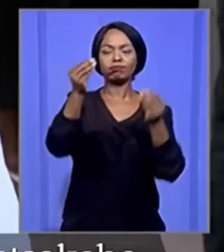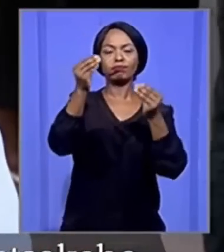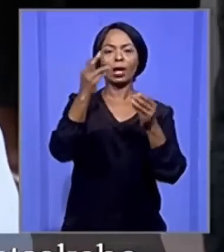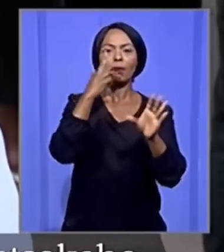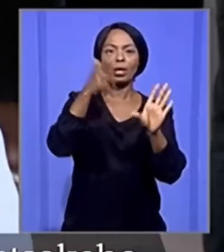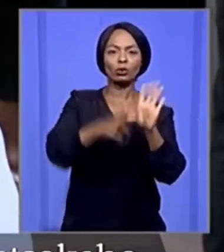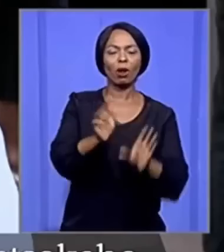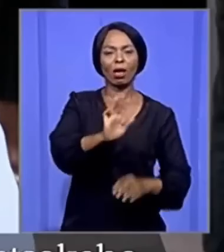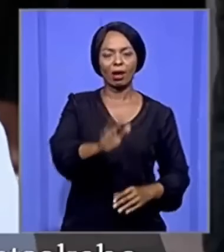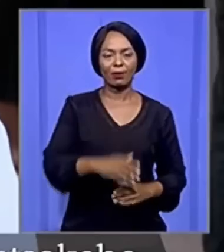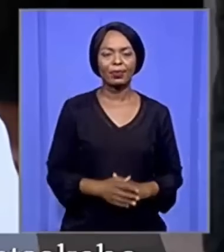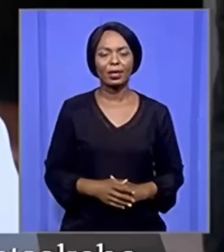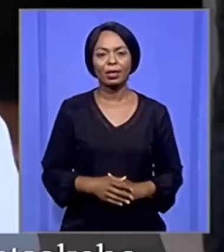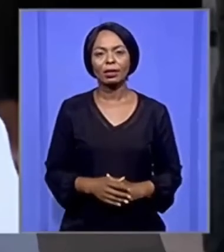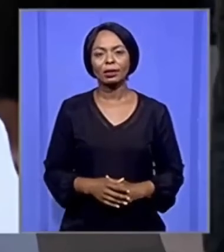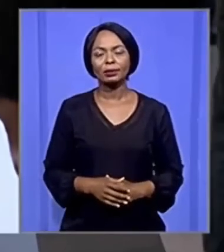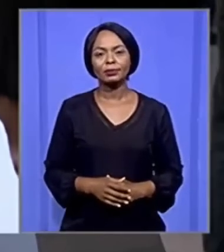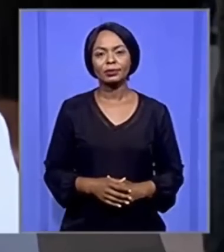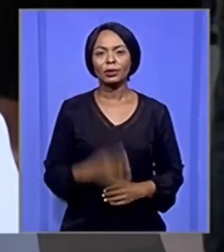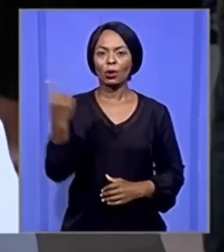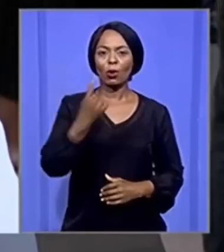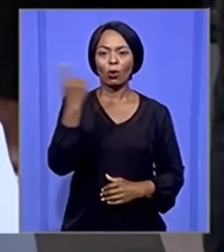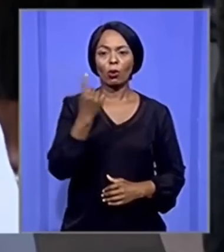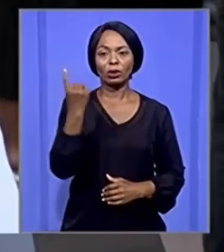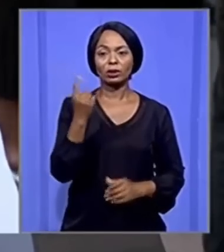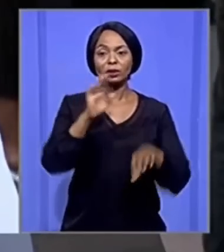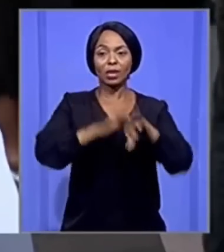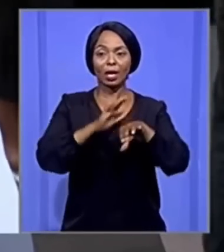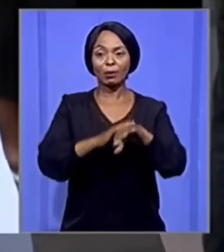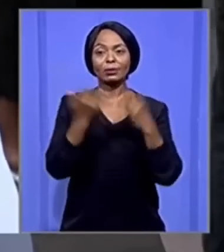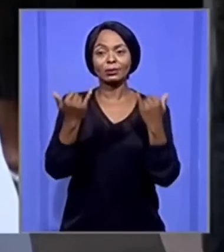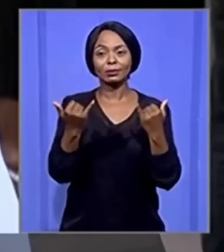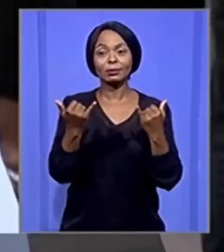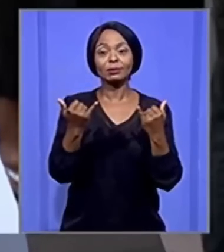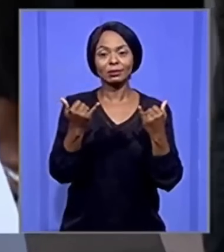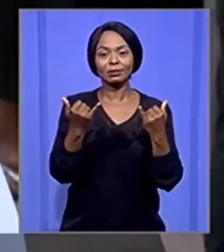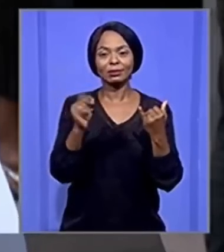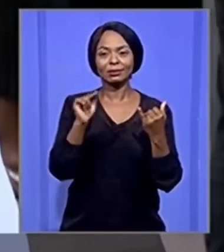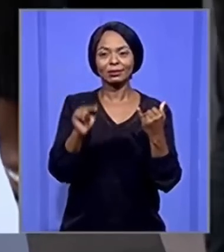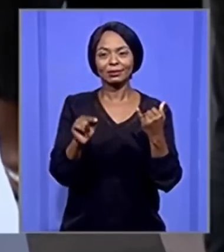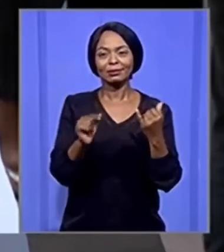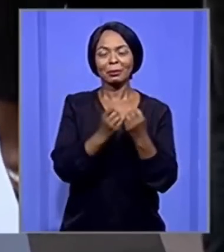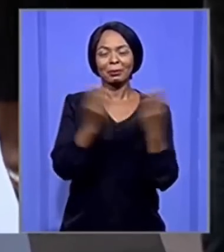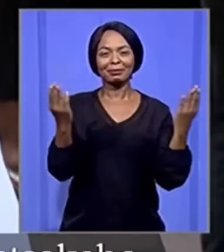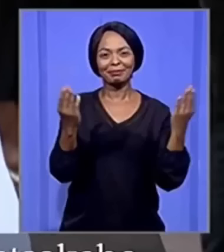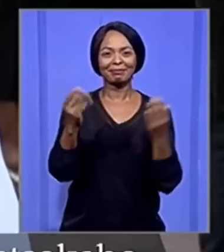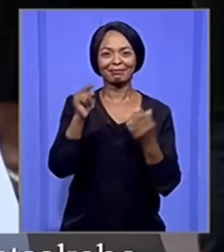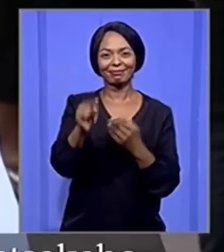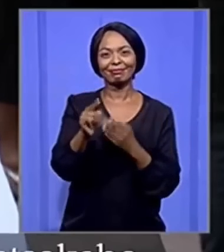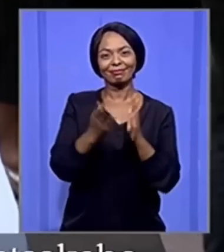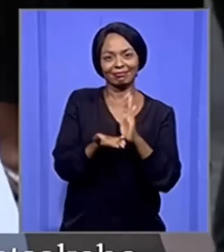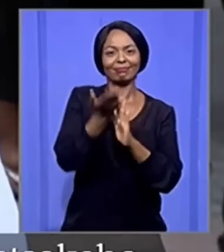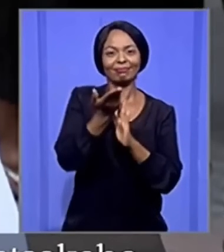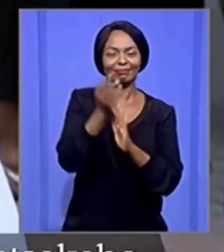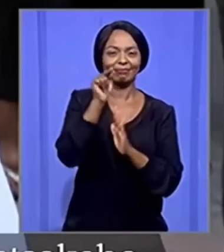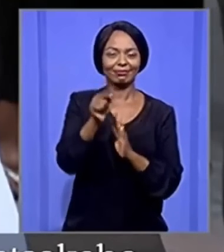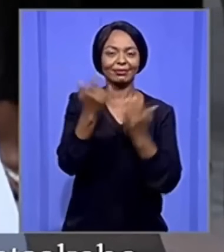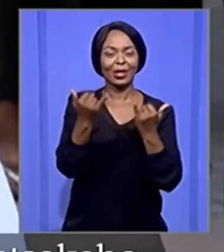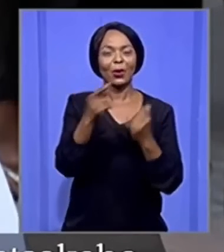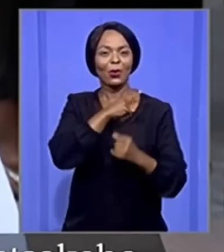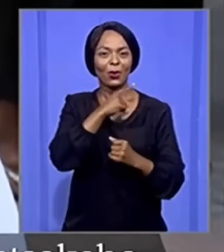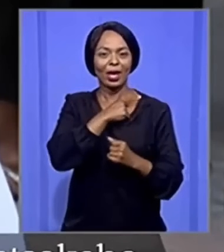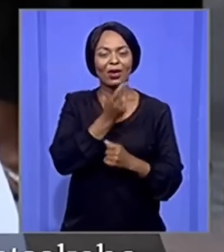only element that brings us a degree of comfort is only but two. Number one, that there has not been an increase in the general